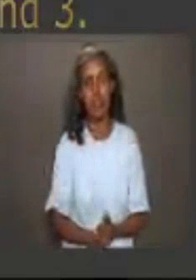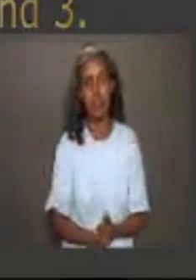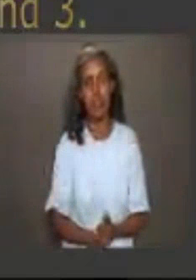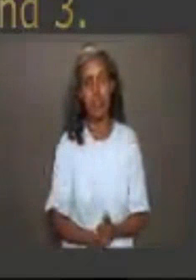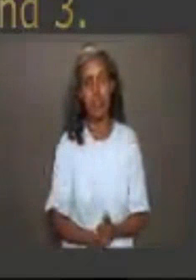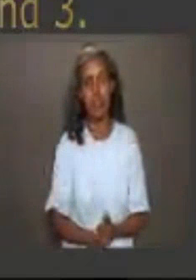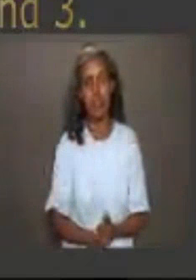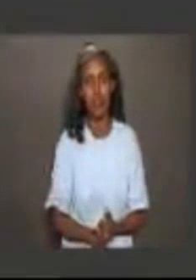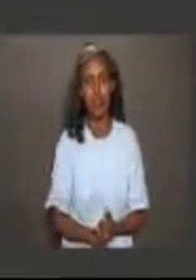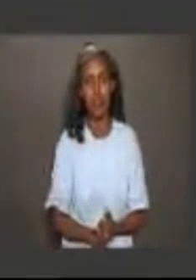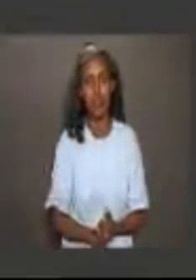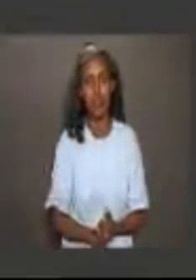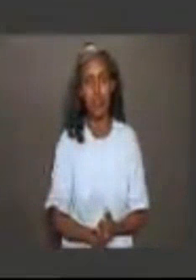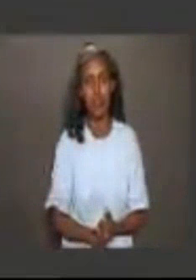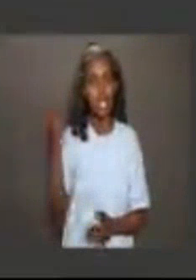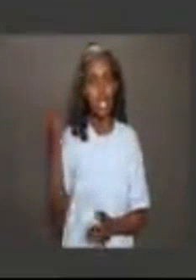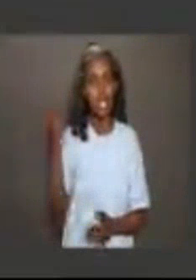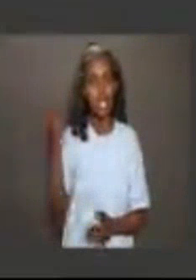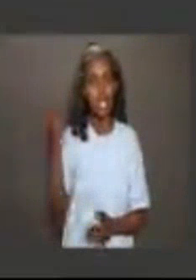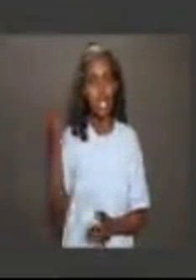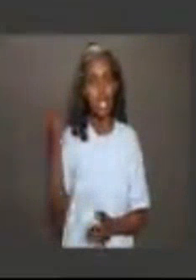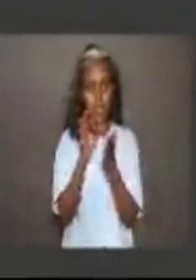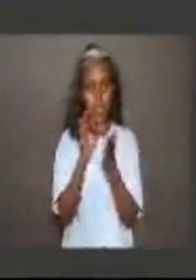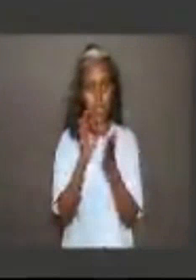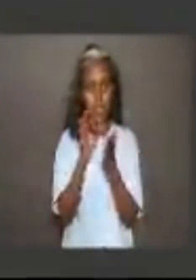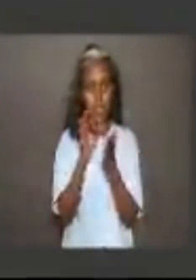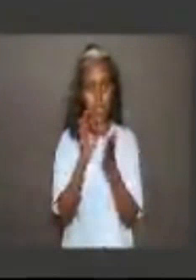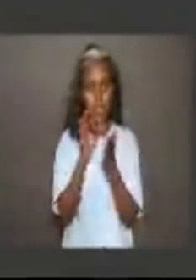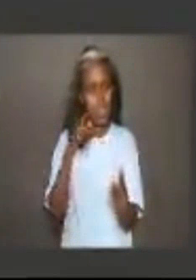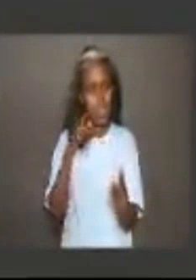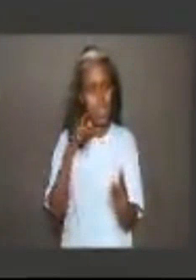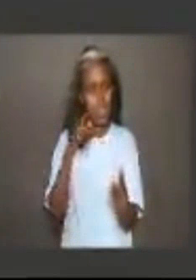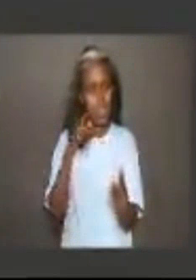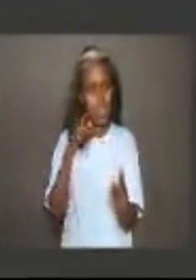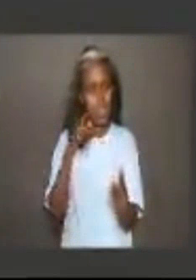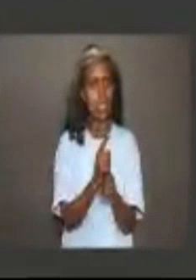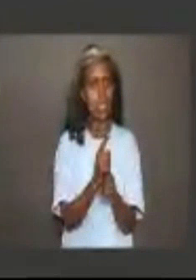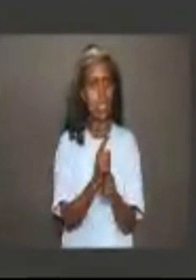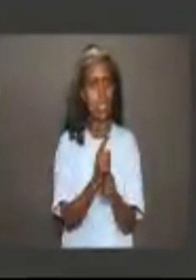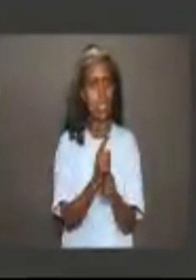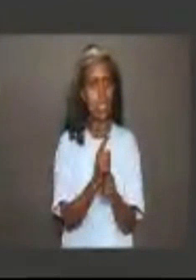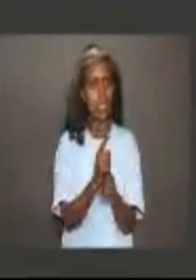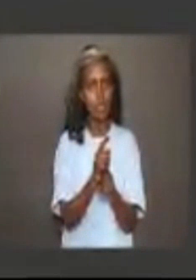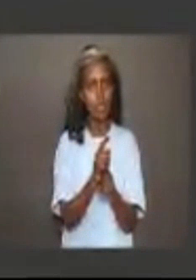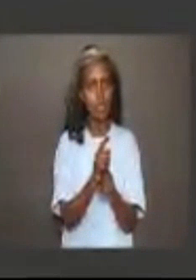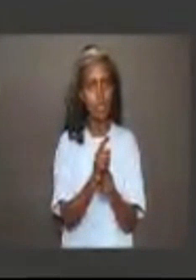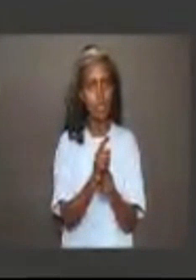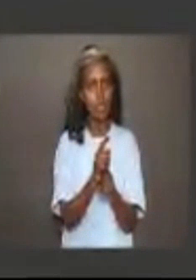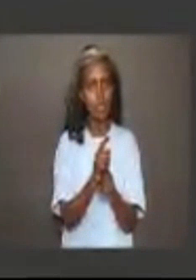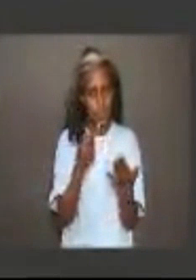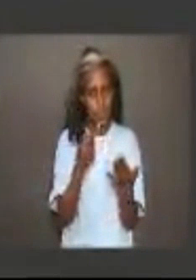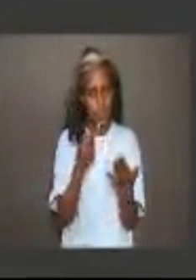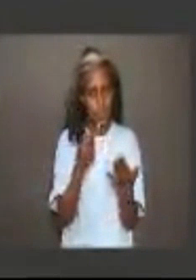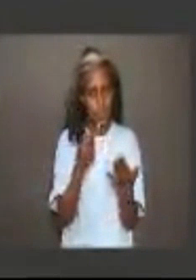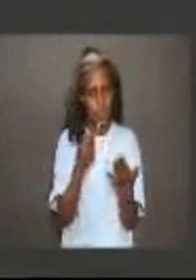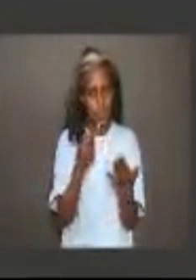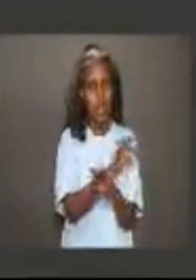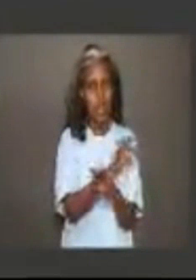A natural number with exactly 2 distinct factors, namely 1